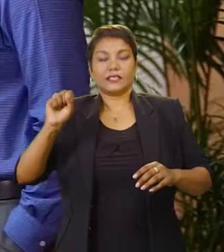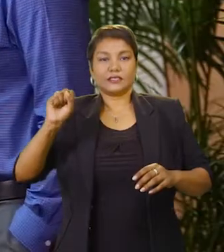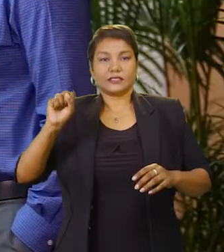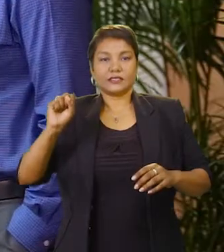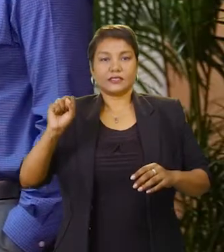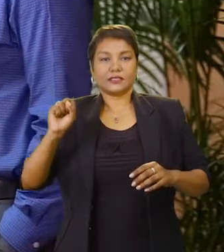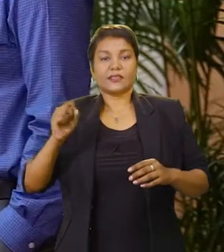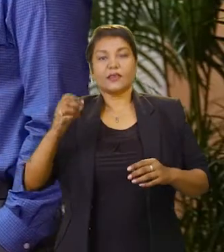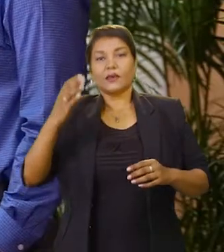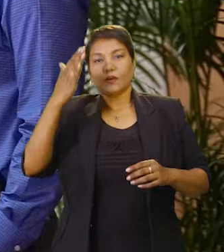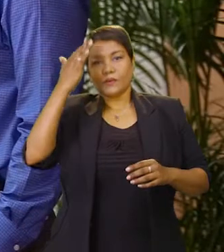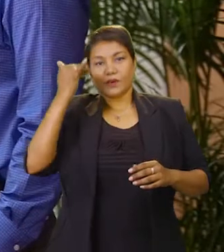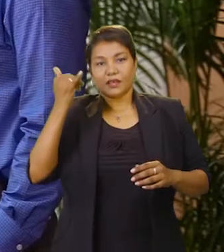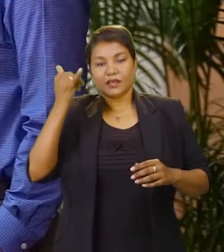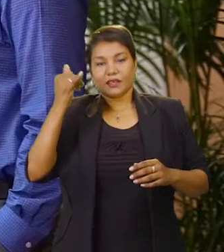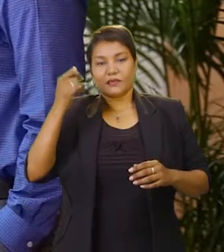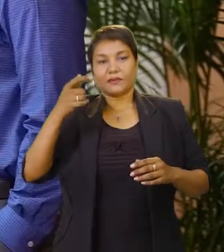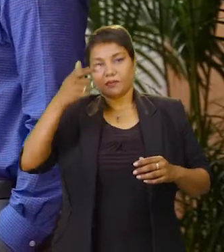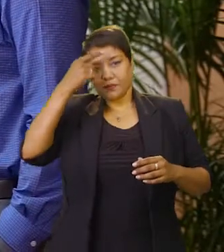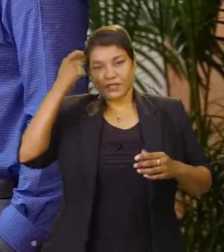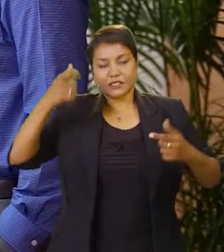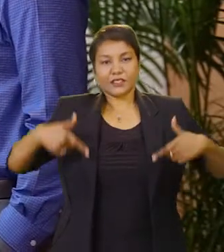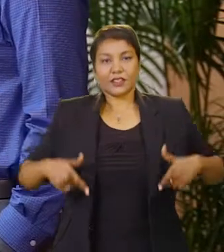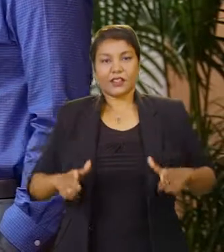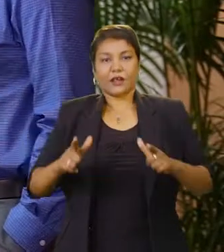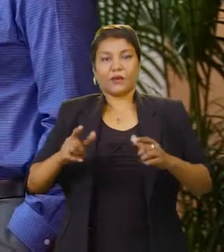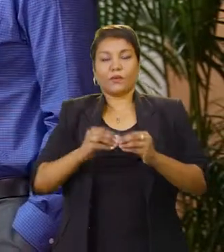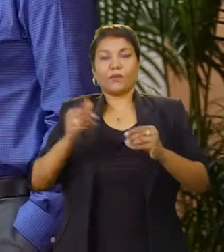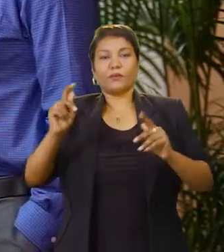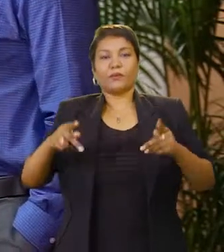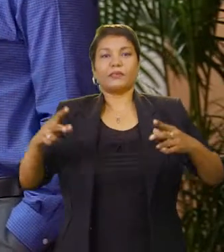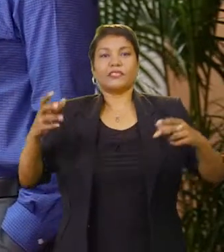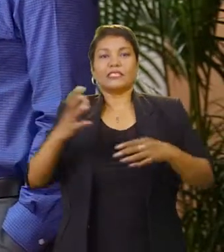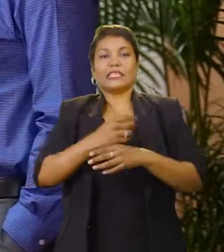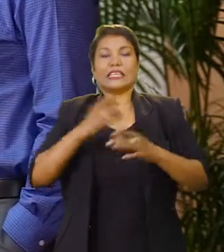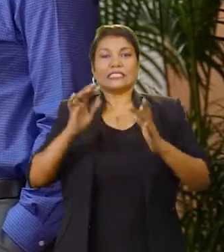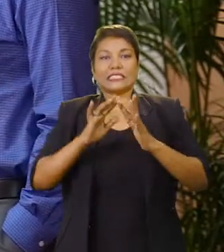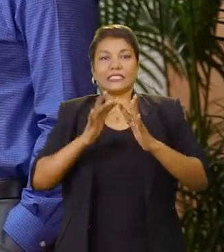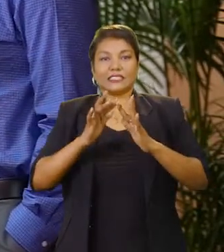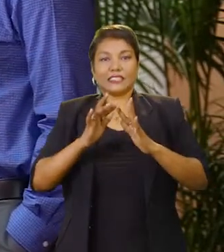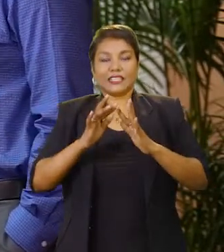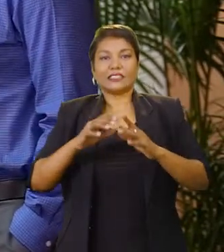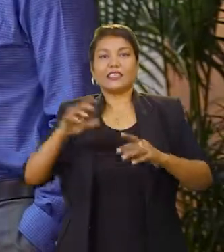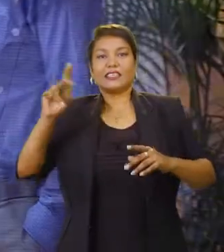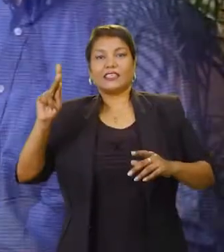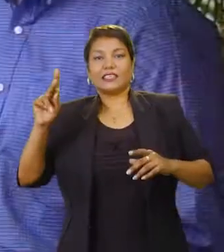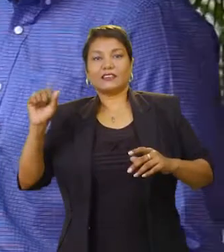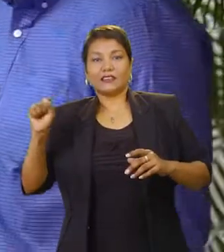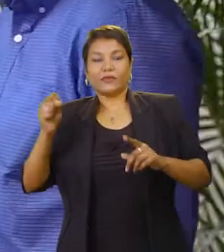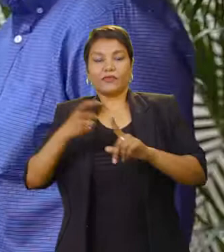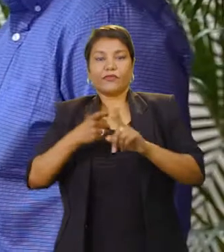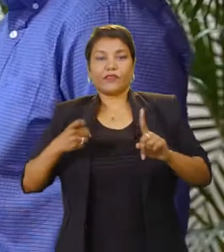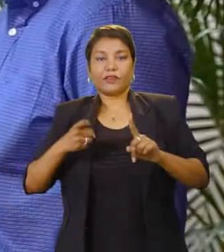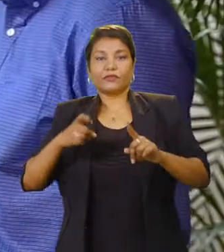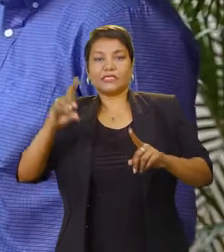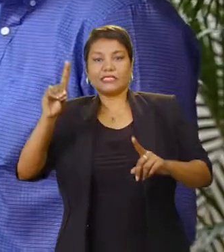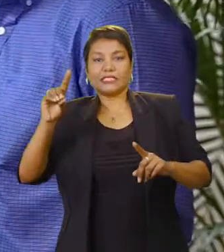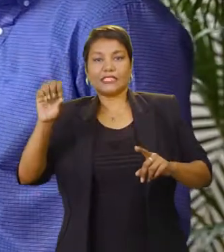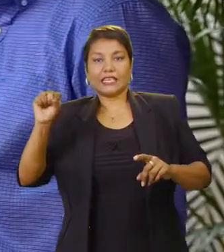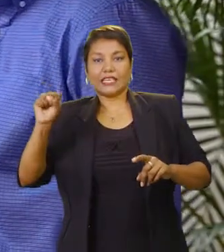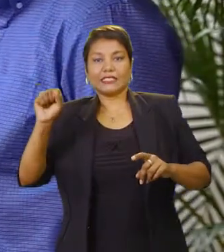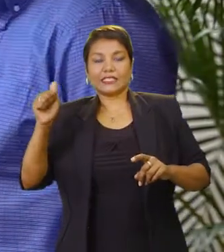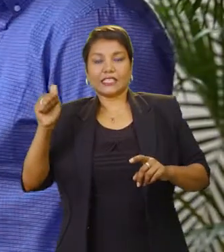of the founding member companies of the Dynamic Spectrum Alliance, outlined their role. So DSA is